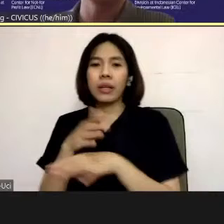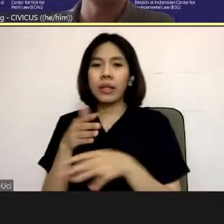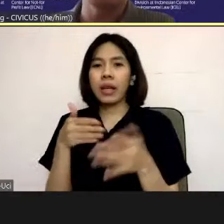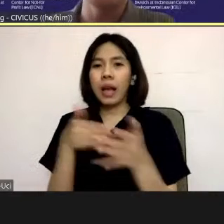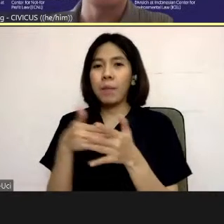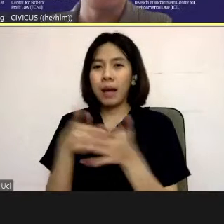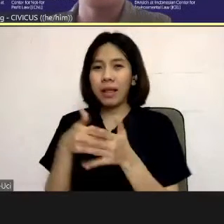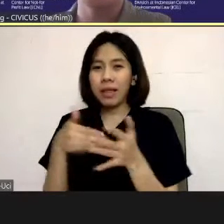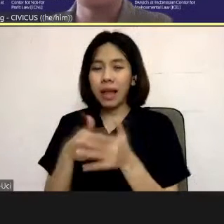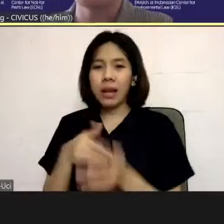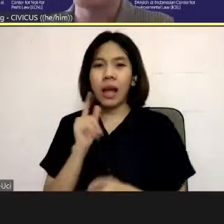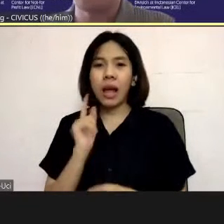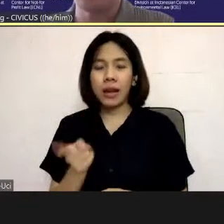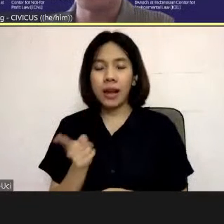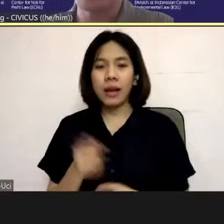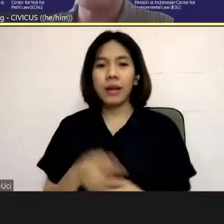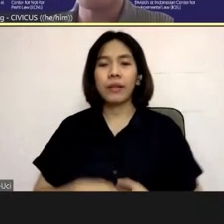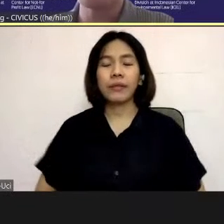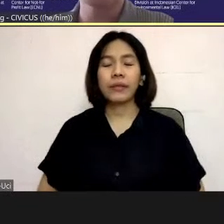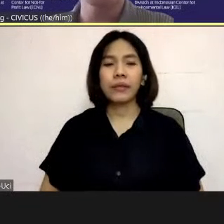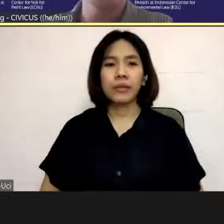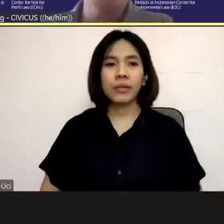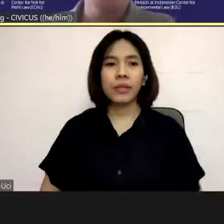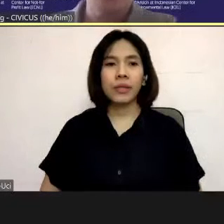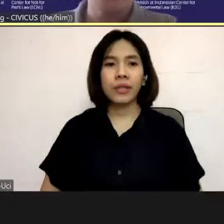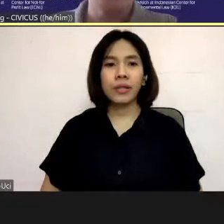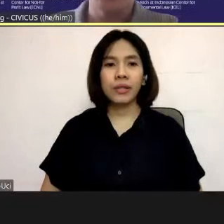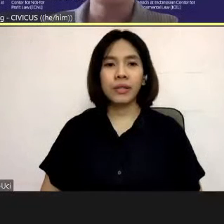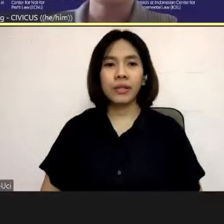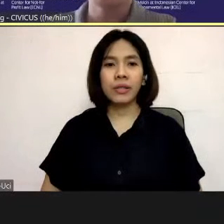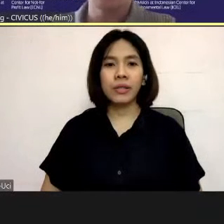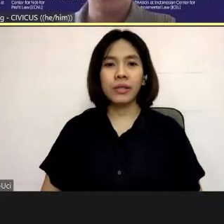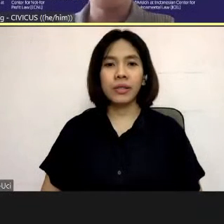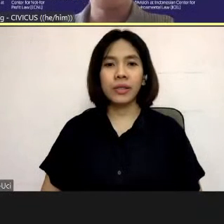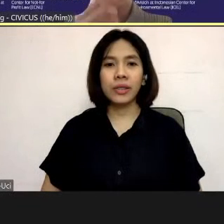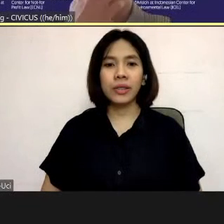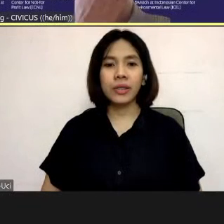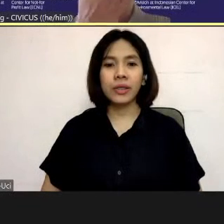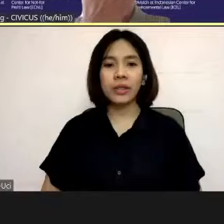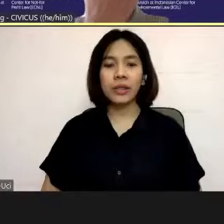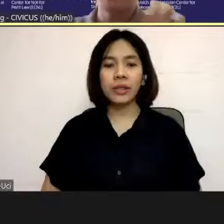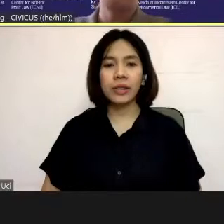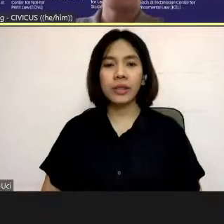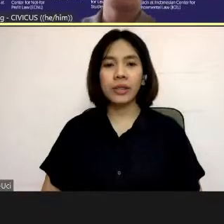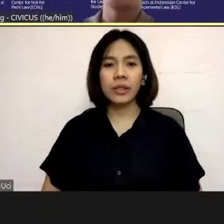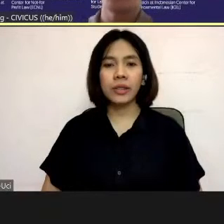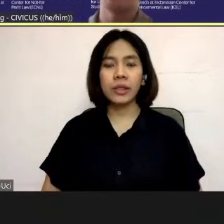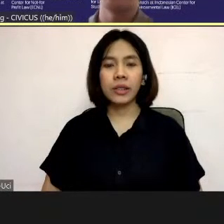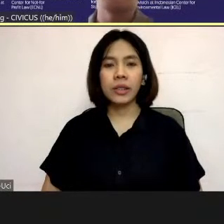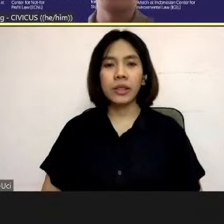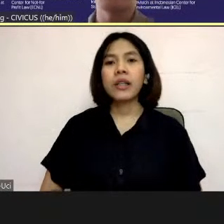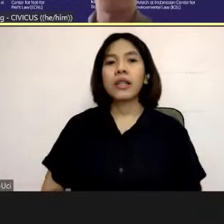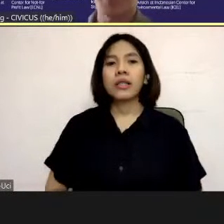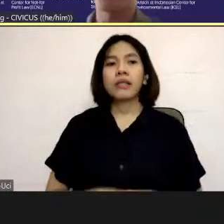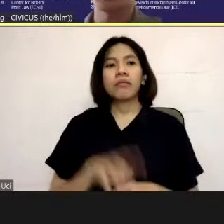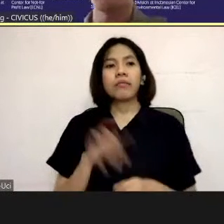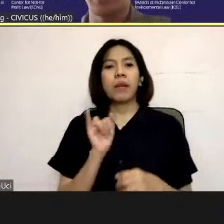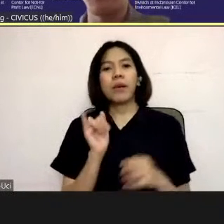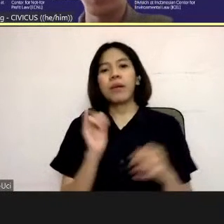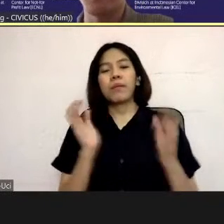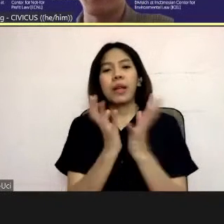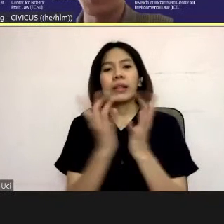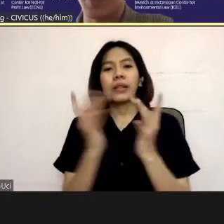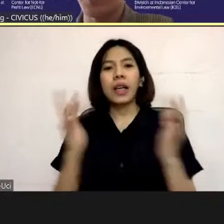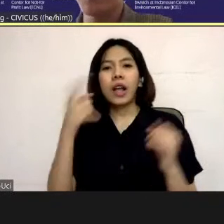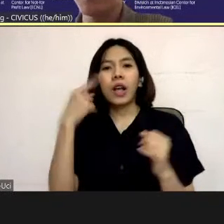to undermine the existence of the civil societies. And also there's a heavy censorship imposed to undermine press freedom